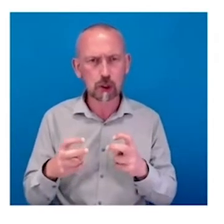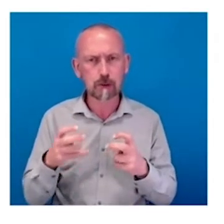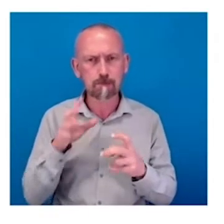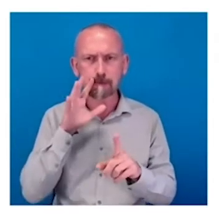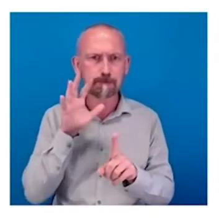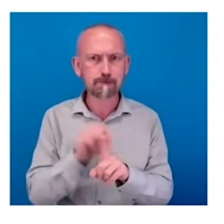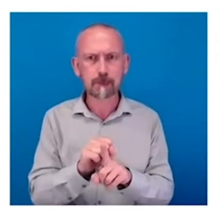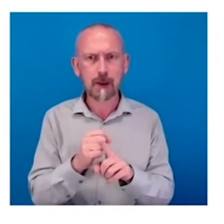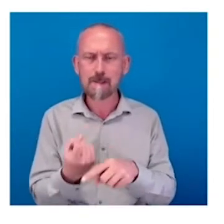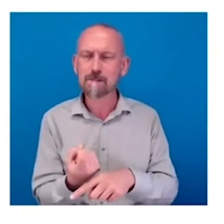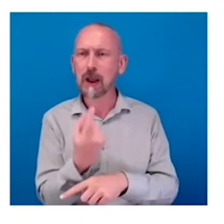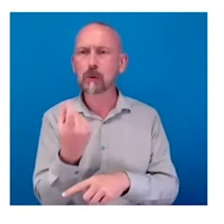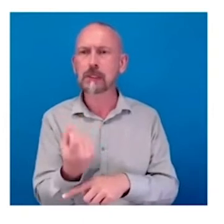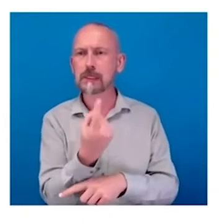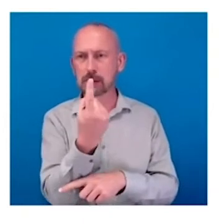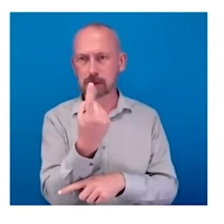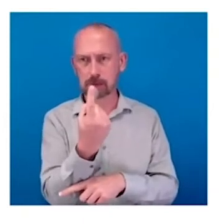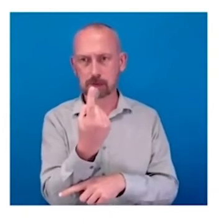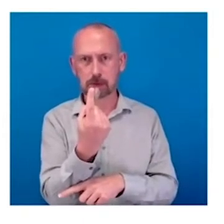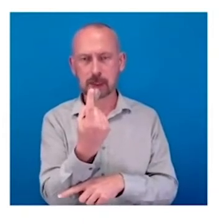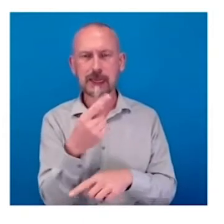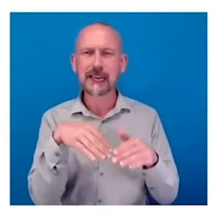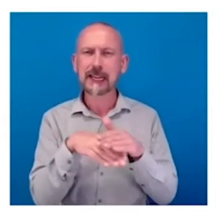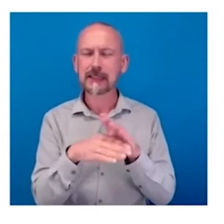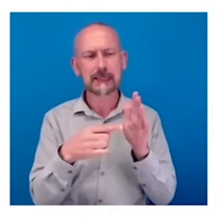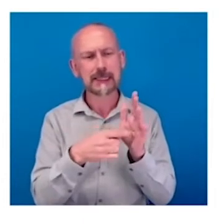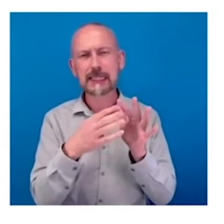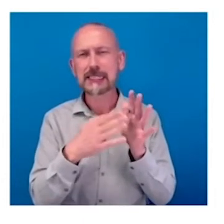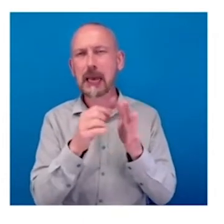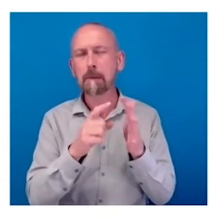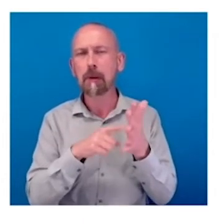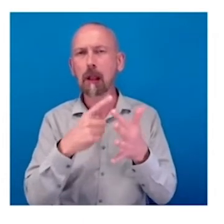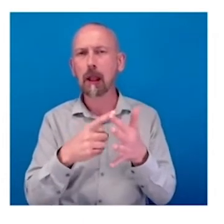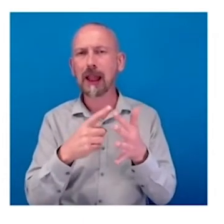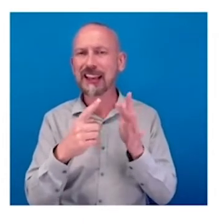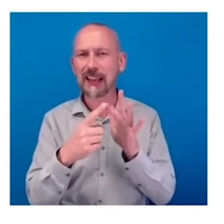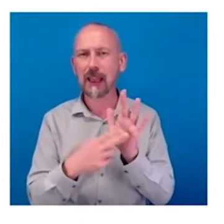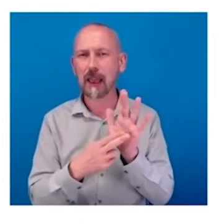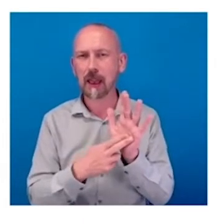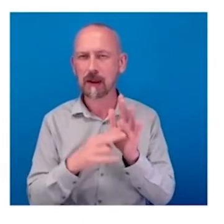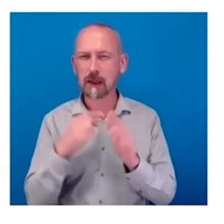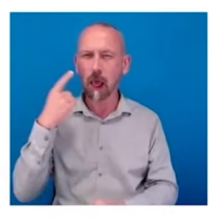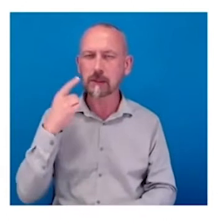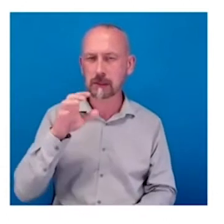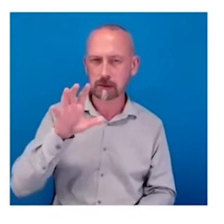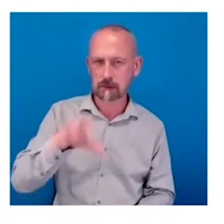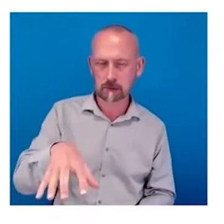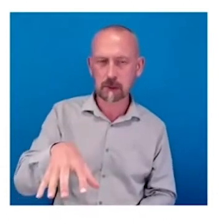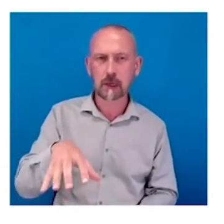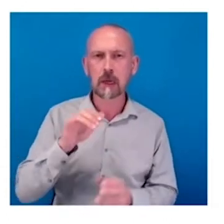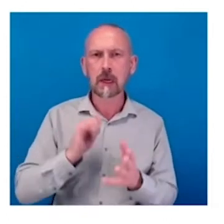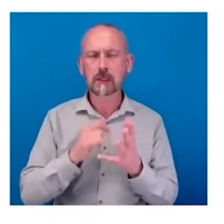fountain in a courtyard, actually in the Temple Inn area of London. And on reflection afterwards, Amos and I were thinking about how the